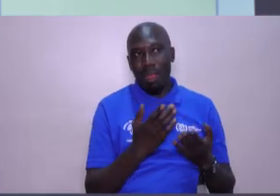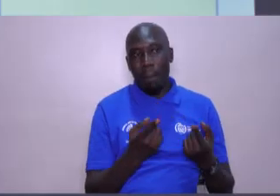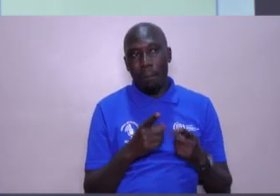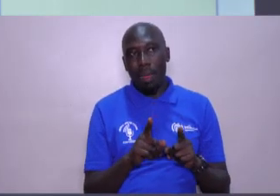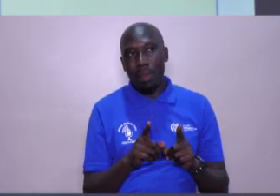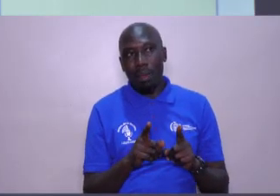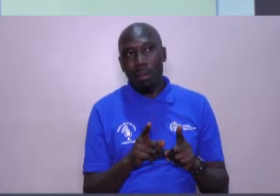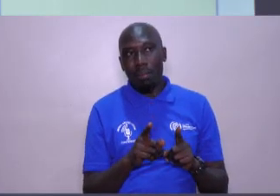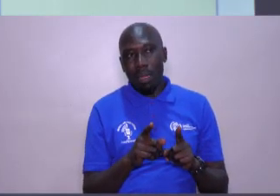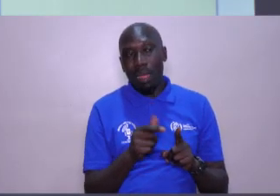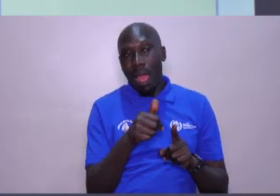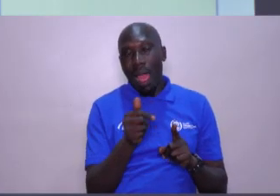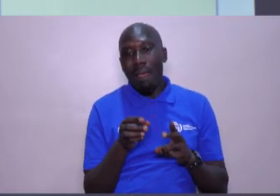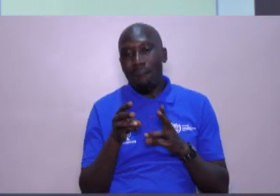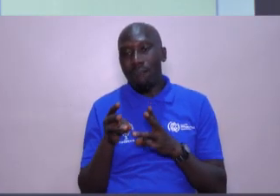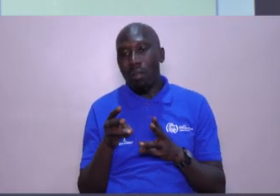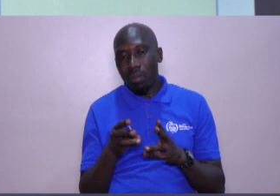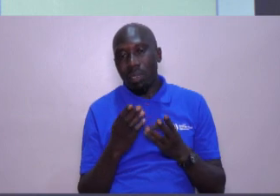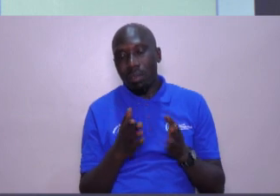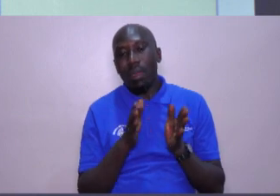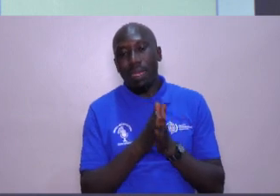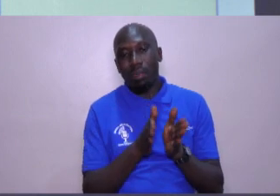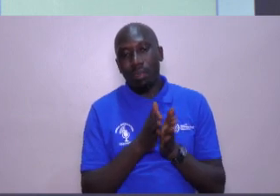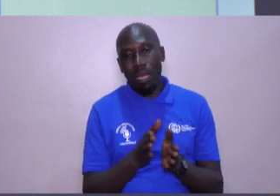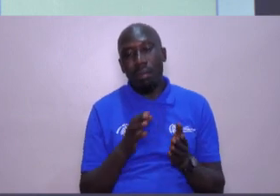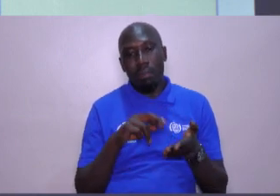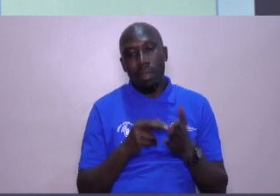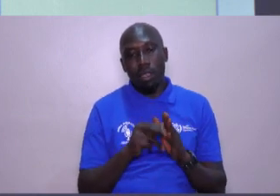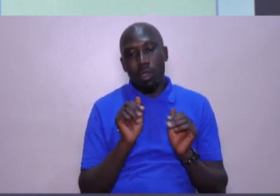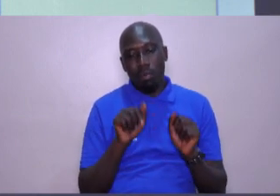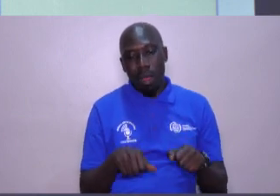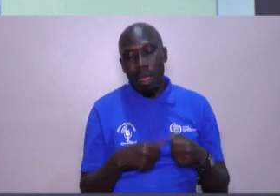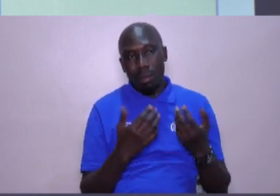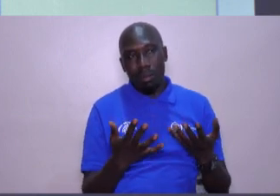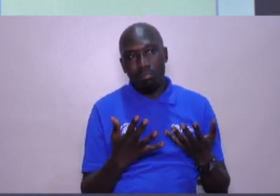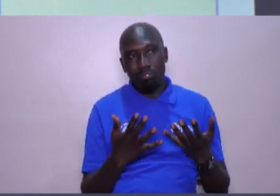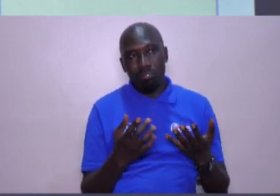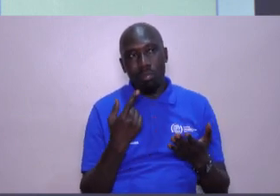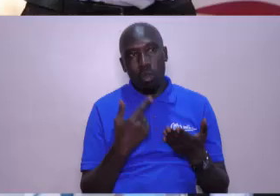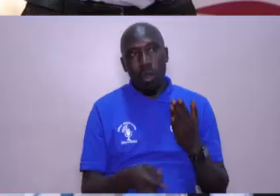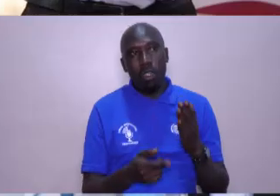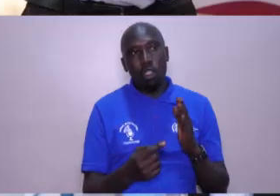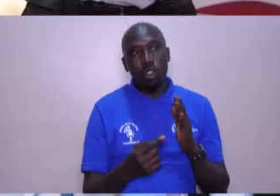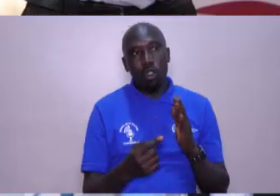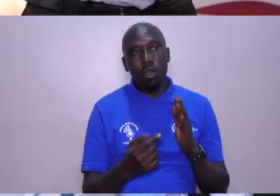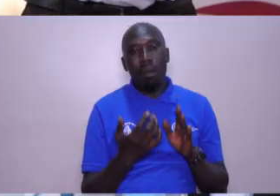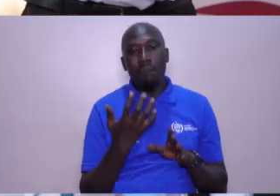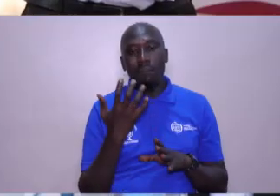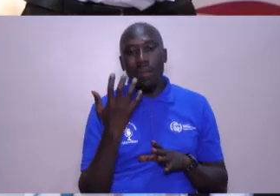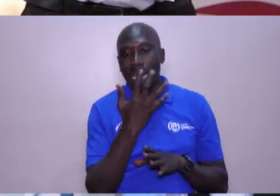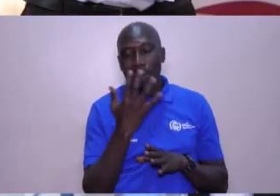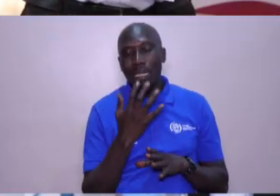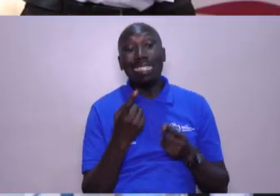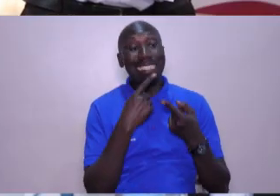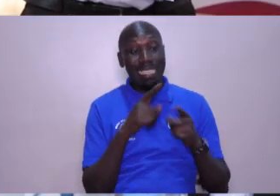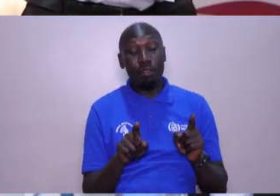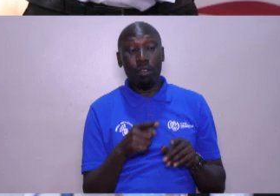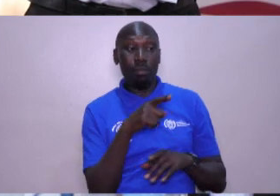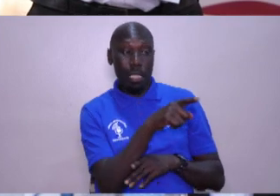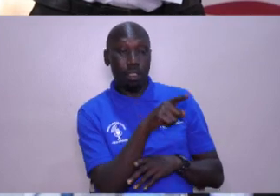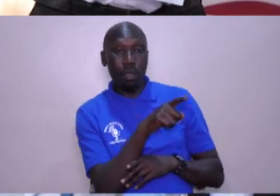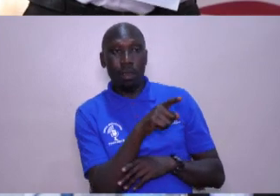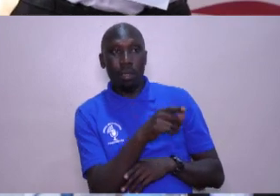that's another form that should have been explained before. So you have your point that what we're animating is not this. It's not that much.